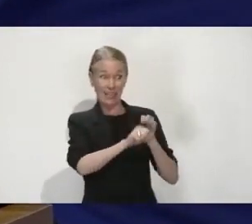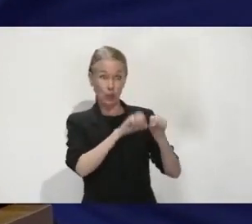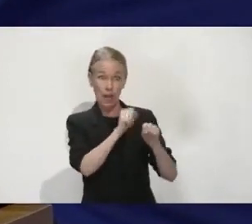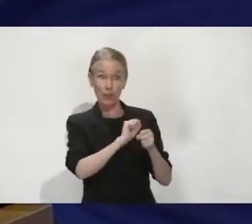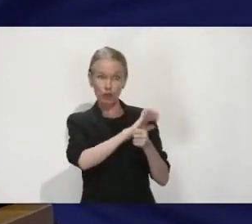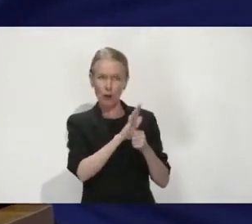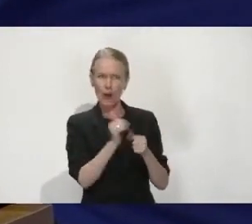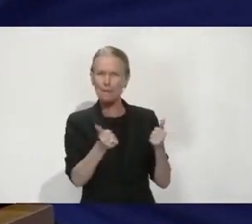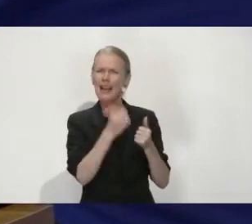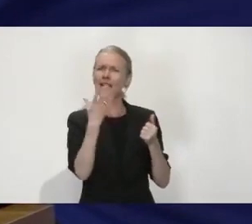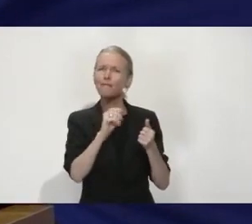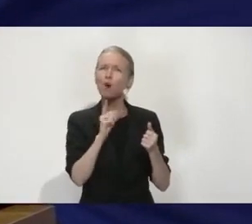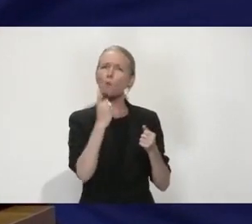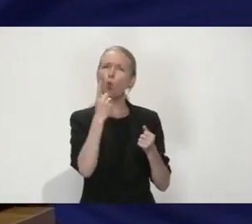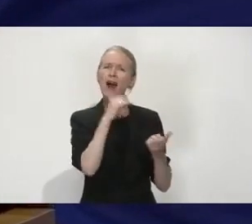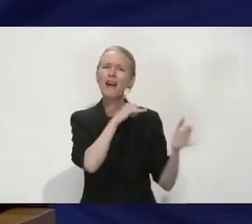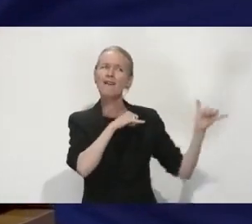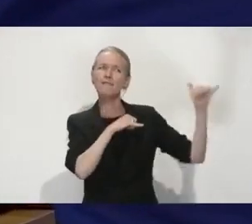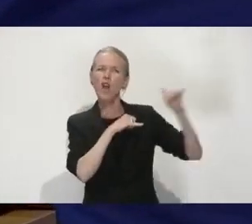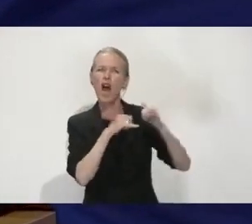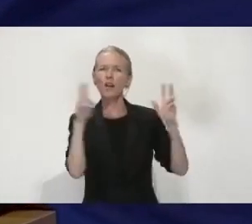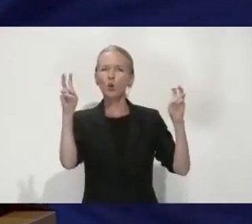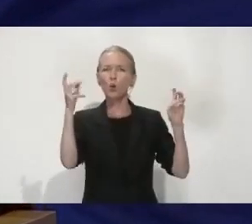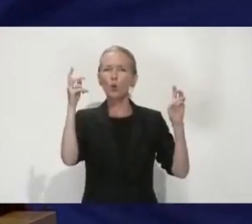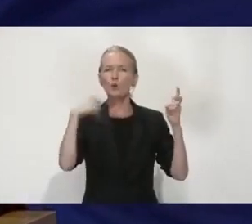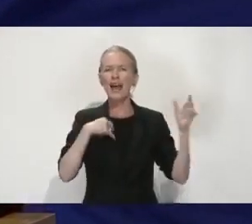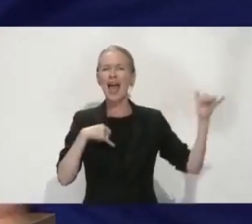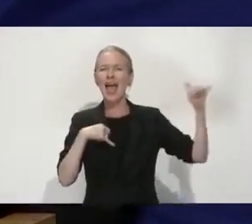they entered New Zealand and are they being isolated?